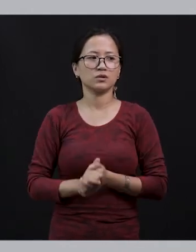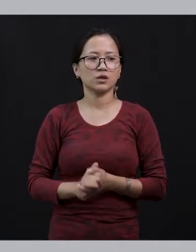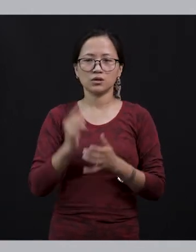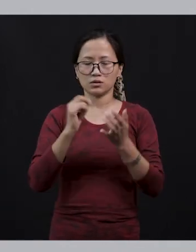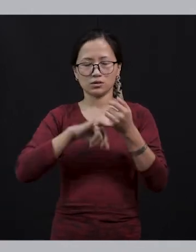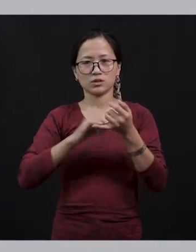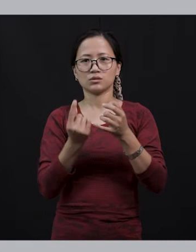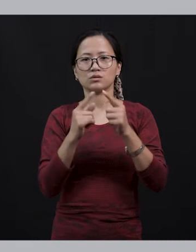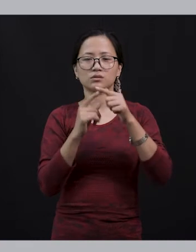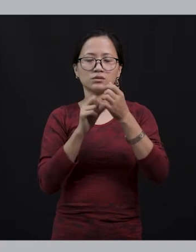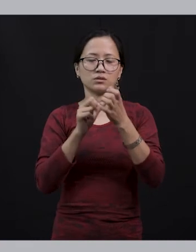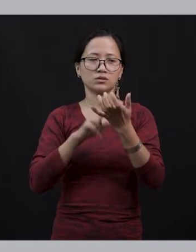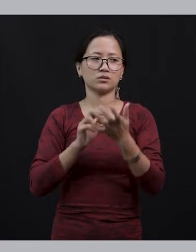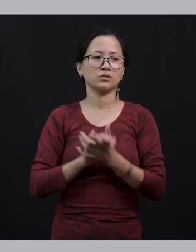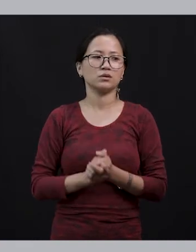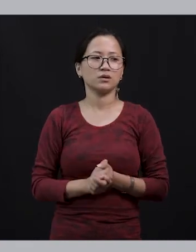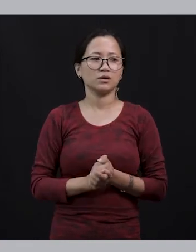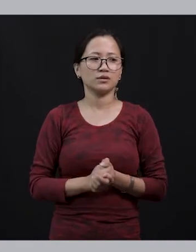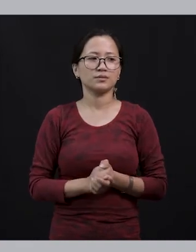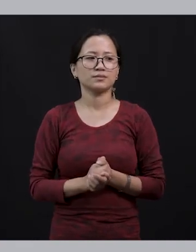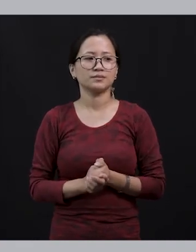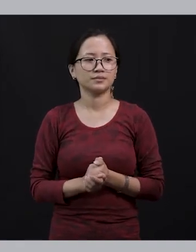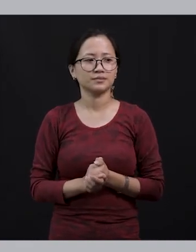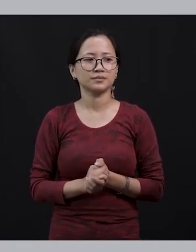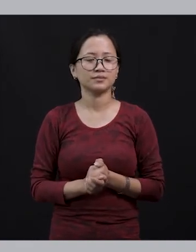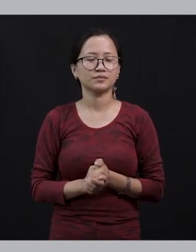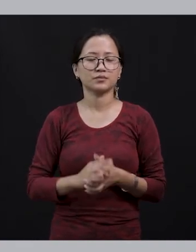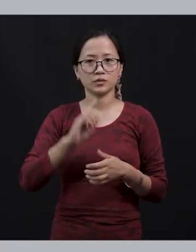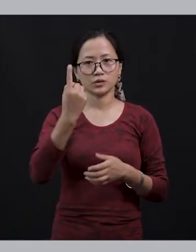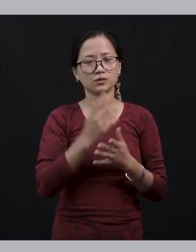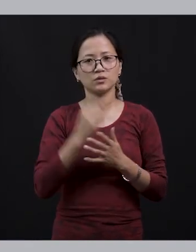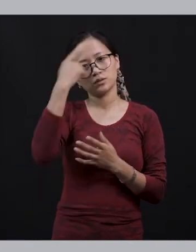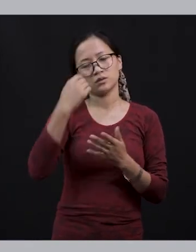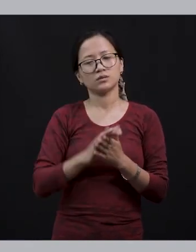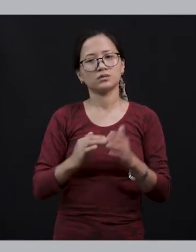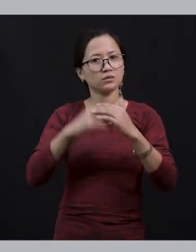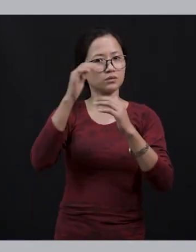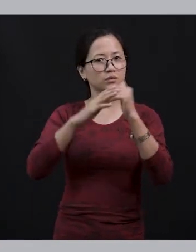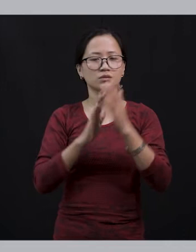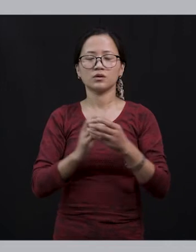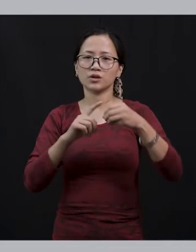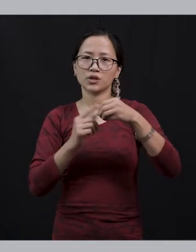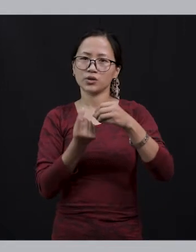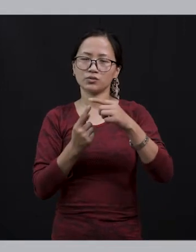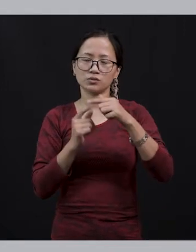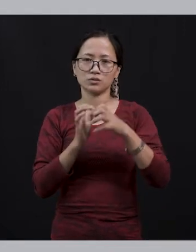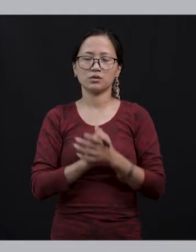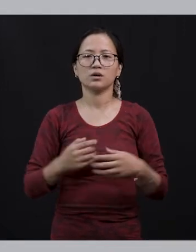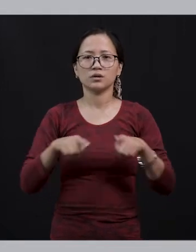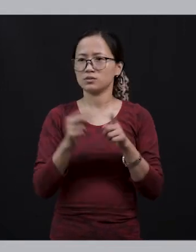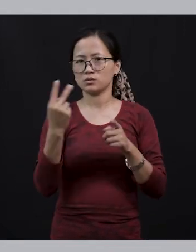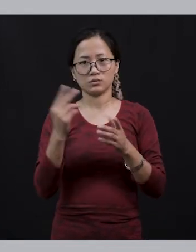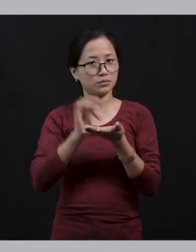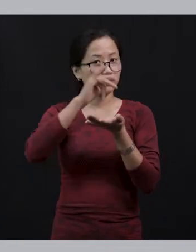faced these two problems by suppressing all of them. So he's the one who built Qutub Minar and Quwwatul Islam